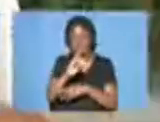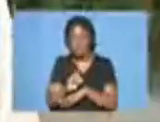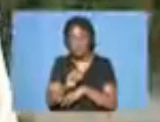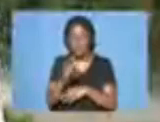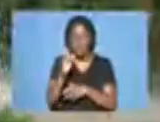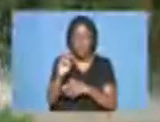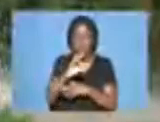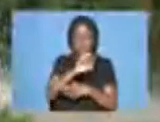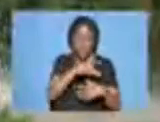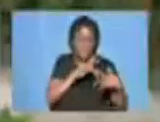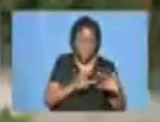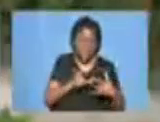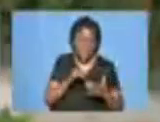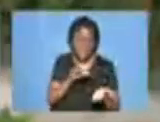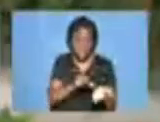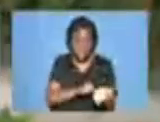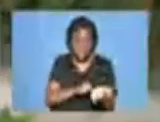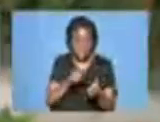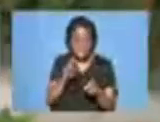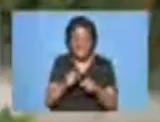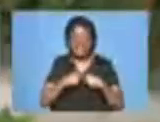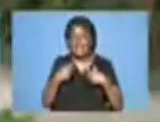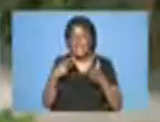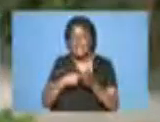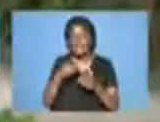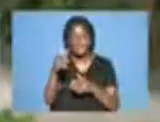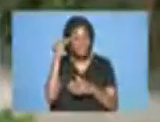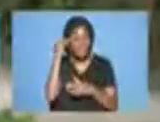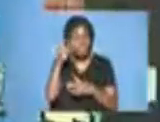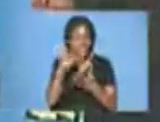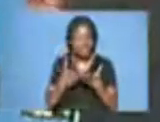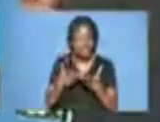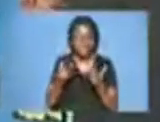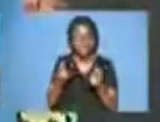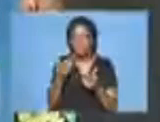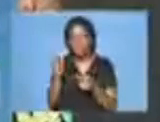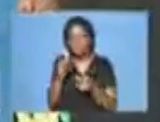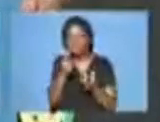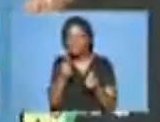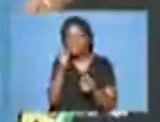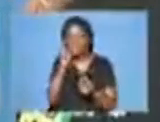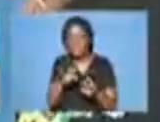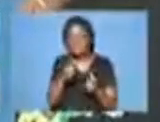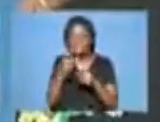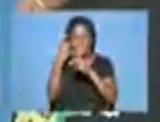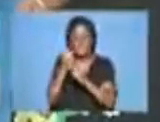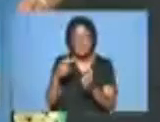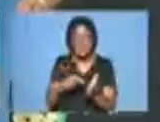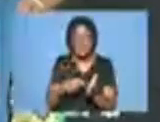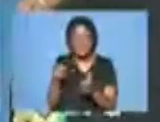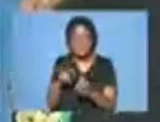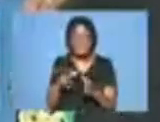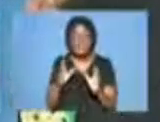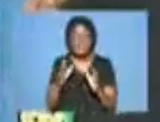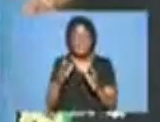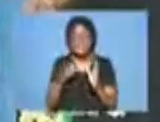You have to make sure that you know what you want for yourself in life and that you do what it takes to achieve that. Wells, who stands as a shining example of what young men can accomplish